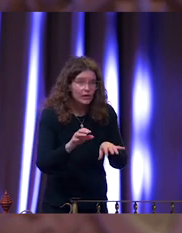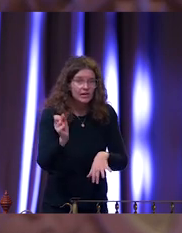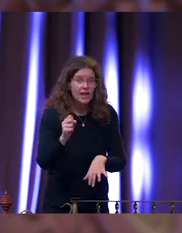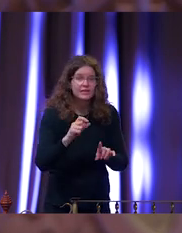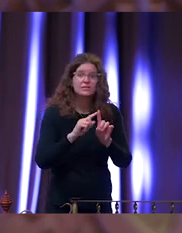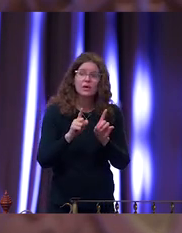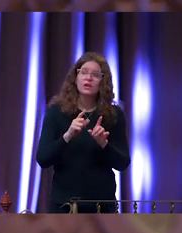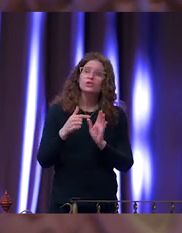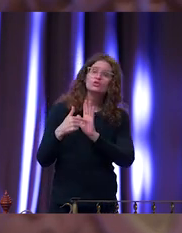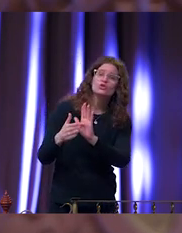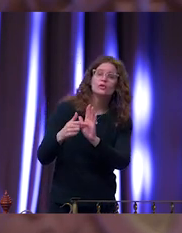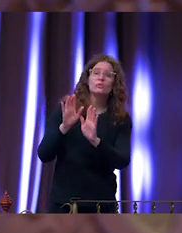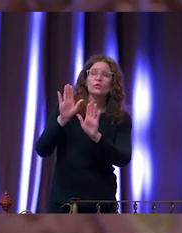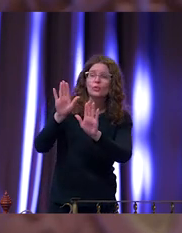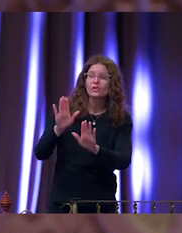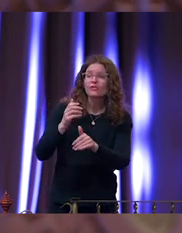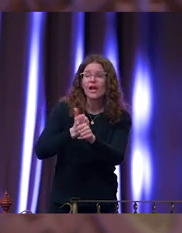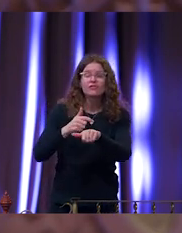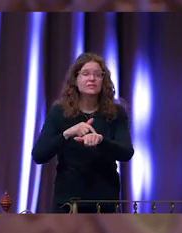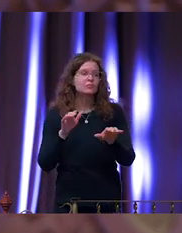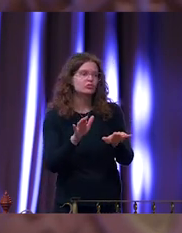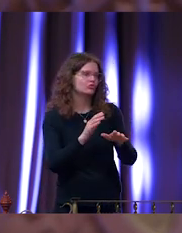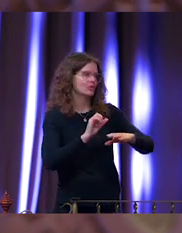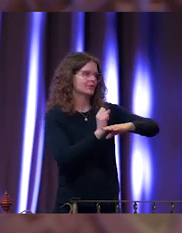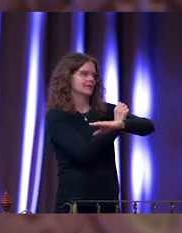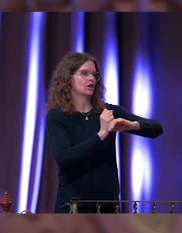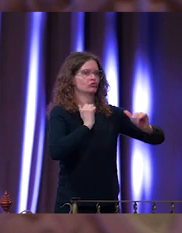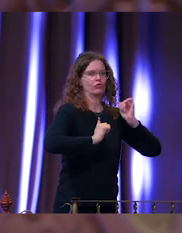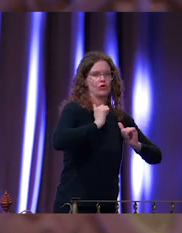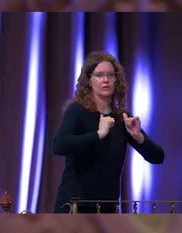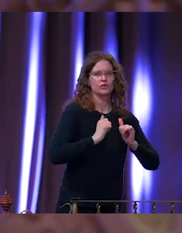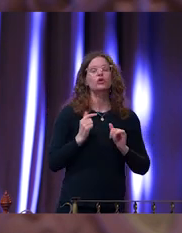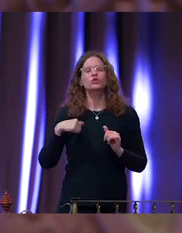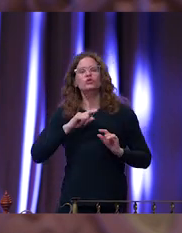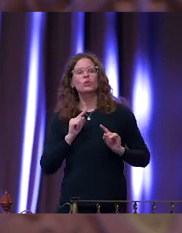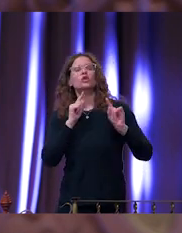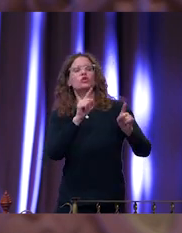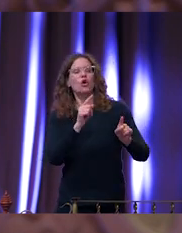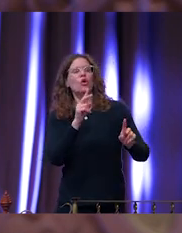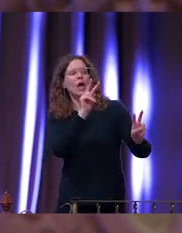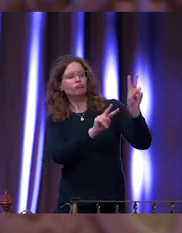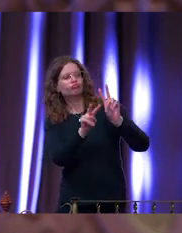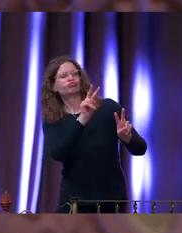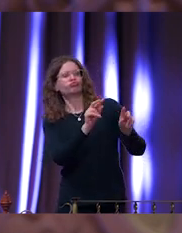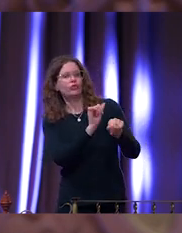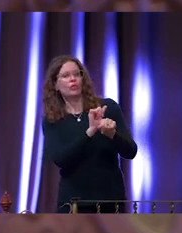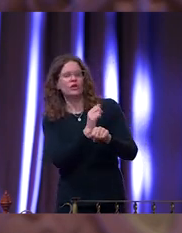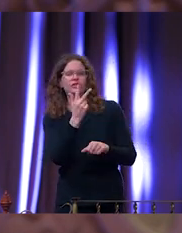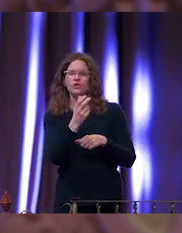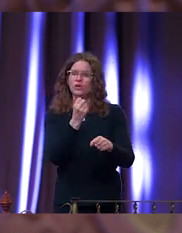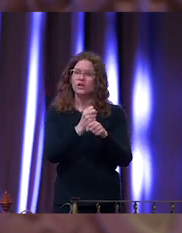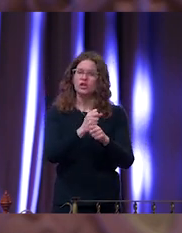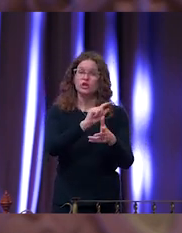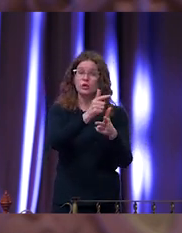you're wonderful every time you do something on stage. So we go out and see the work. It's on a 3-year rotation. We see,